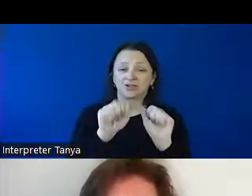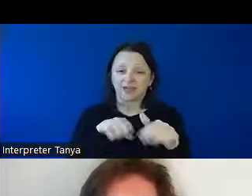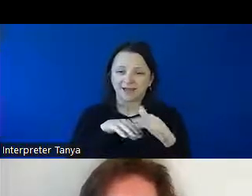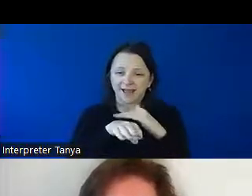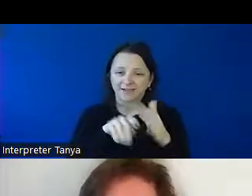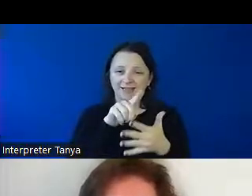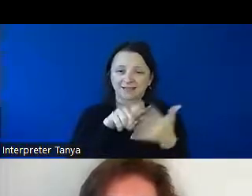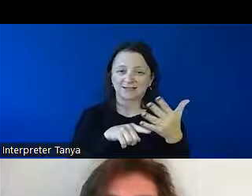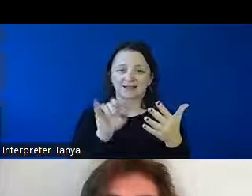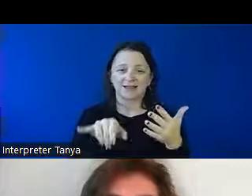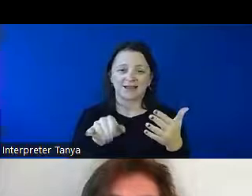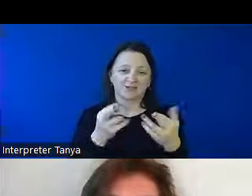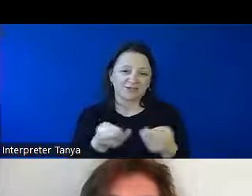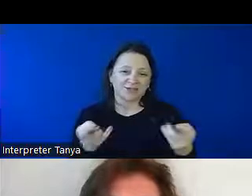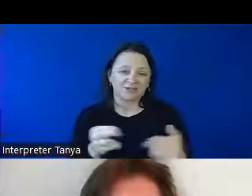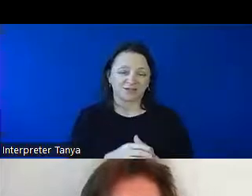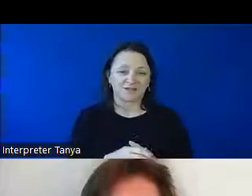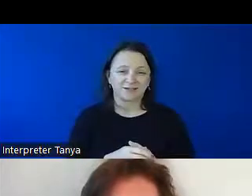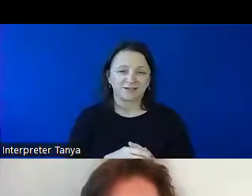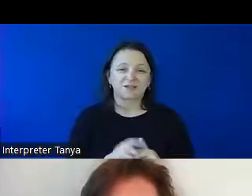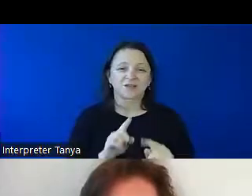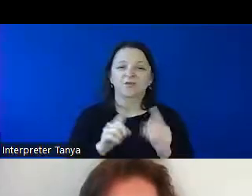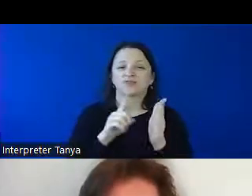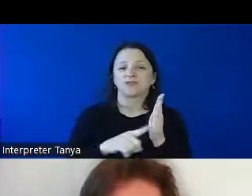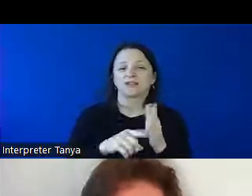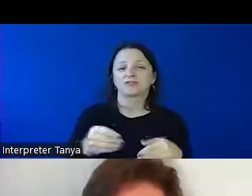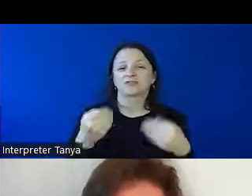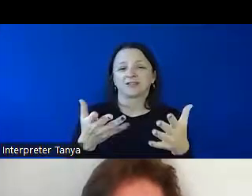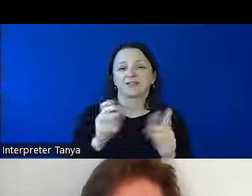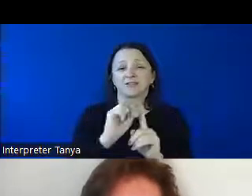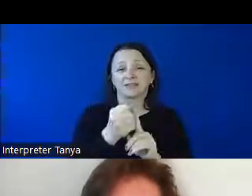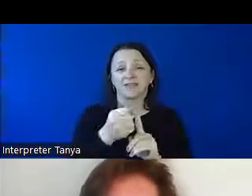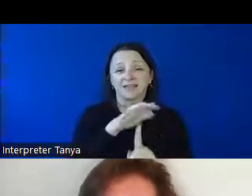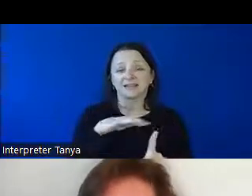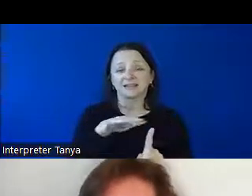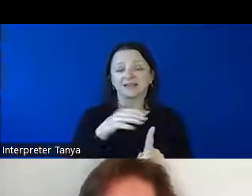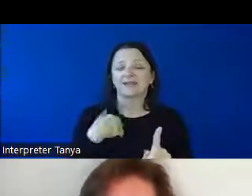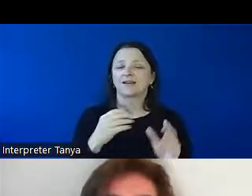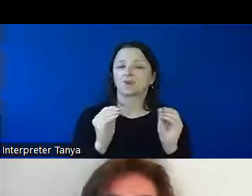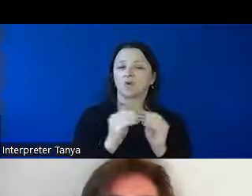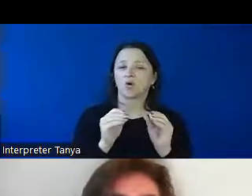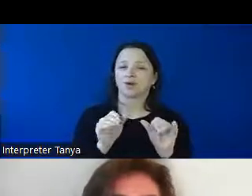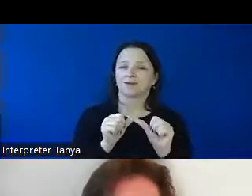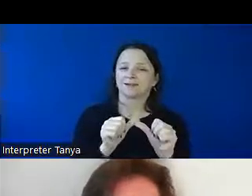that opportunity. But research delivered settings have more consistent and more intense